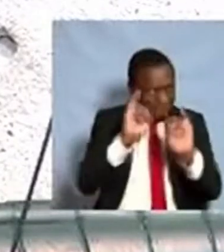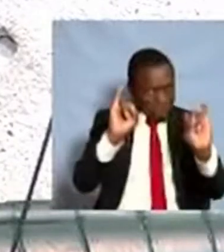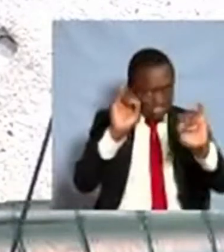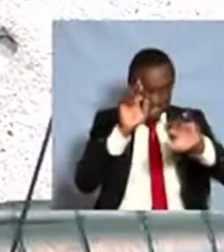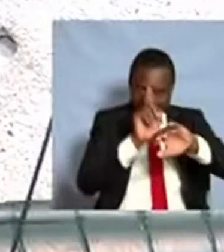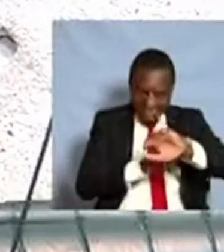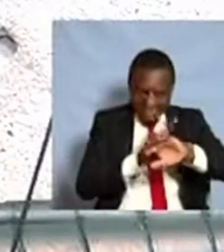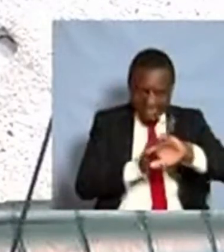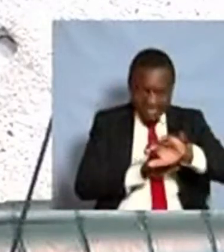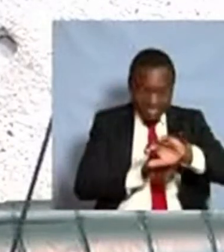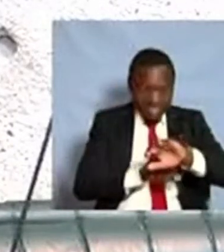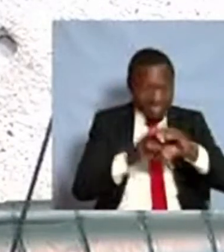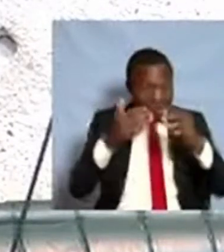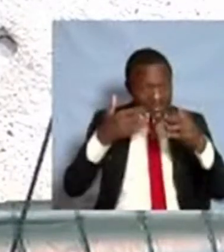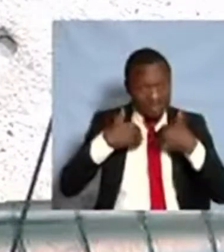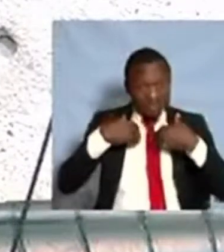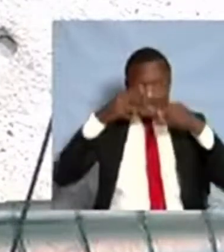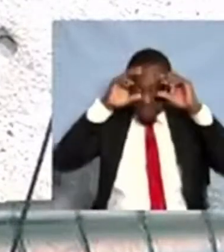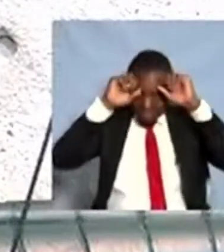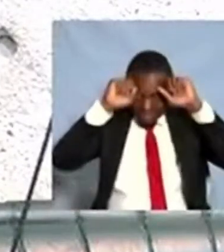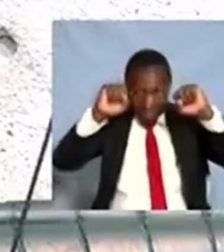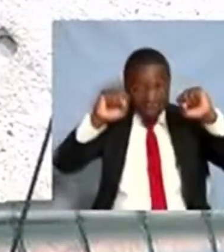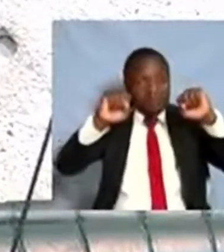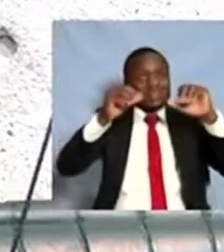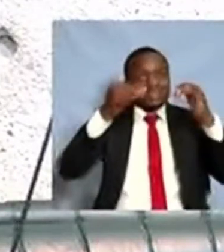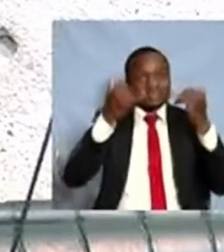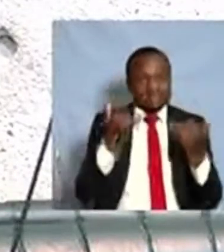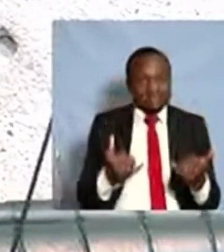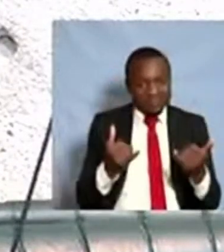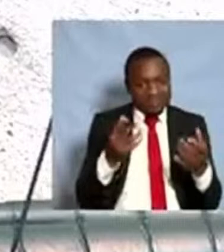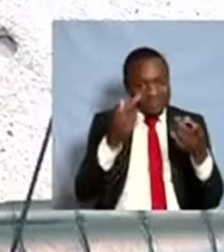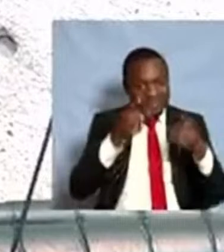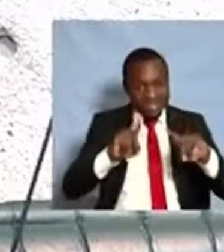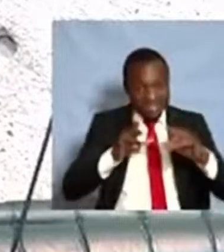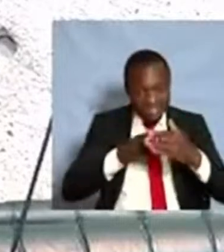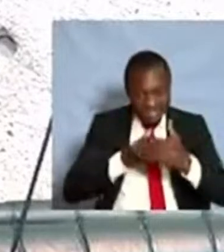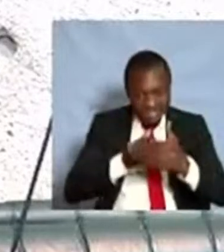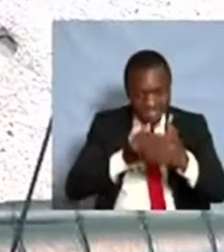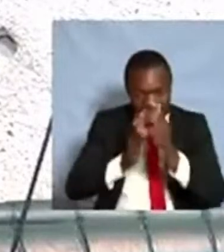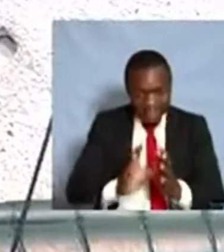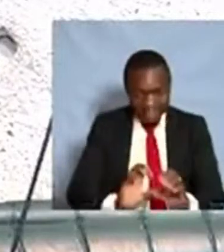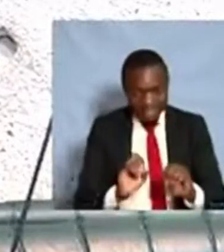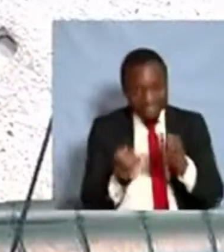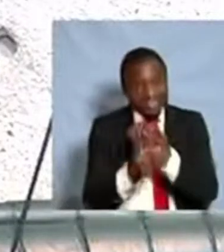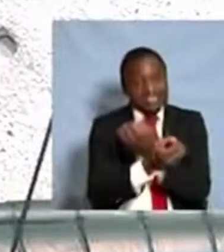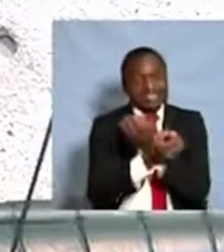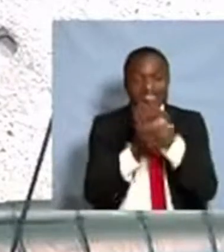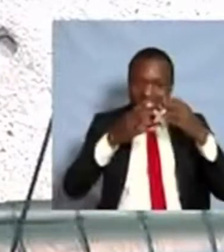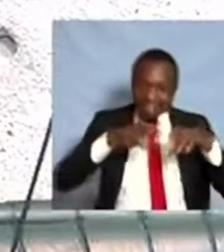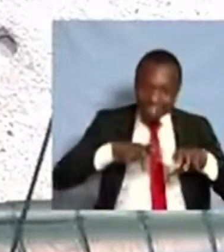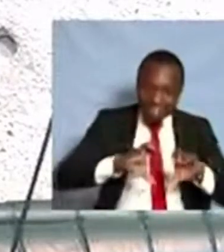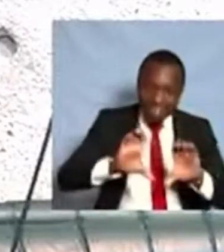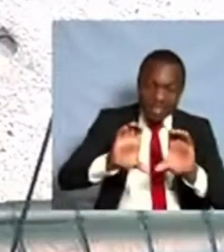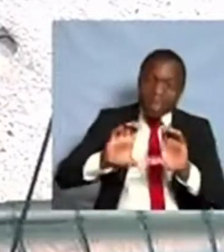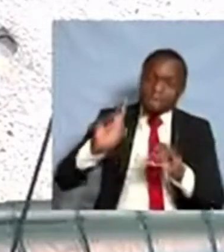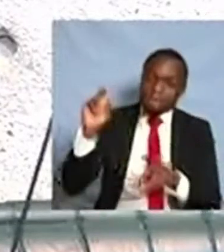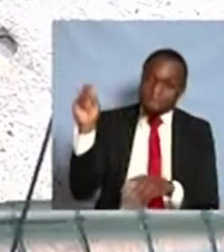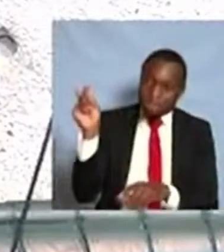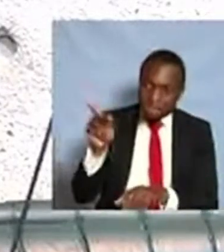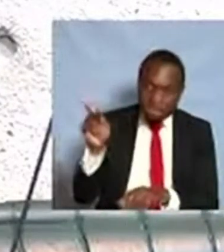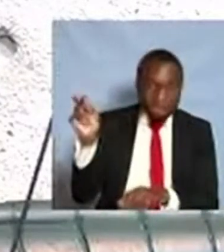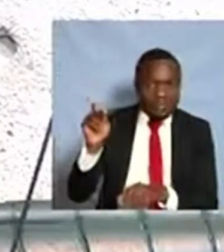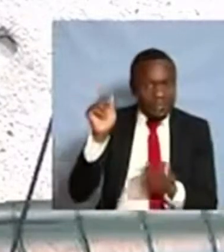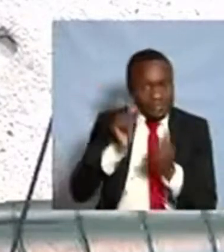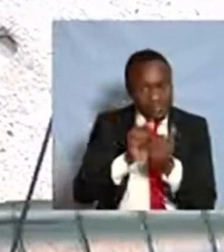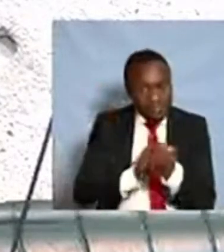fortunately, we have a president now who, when he was the leader of the opposition, continued to preach about the